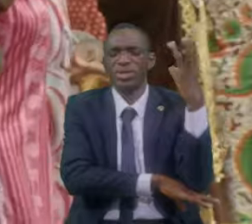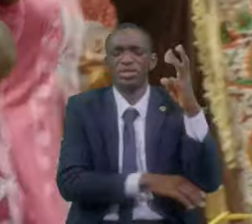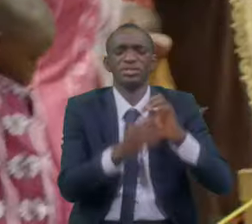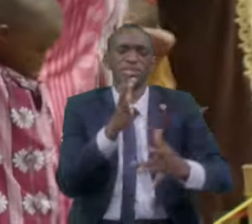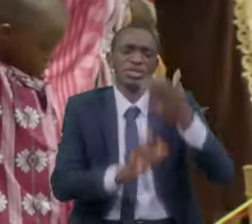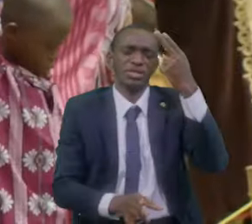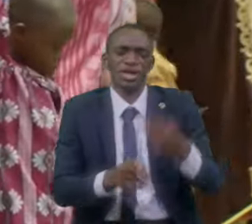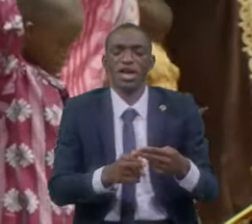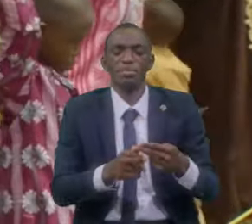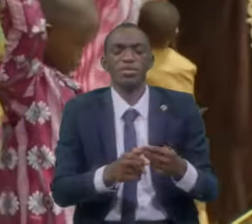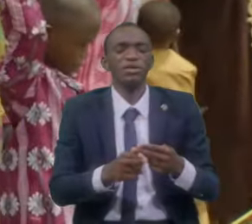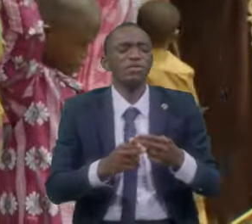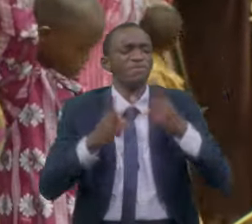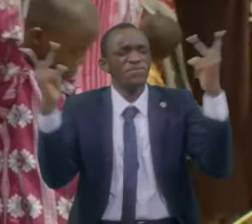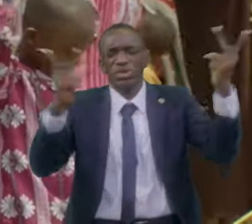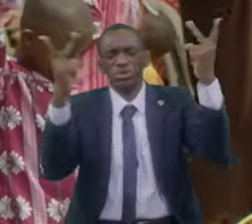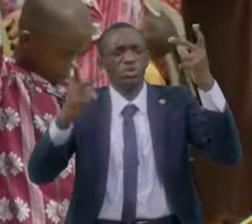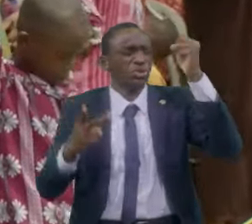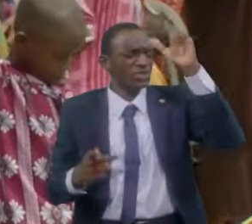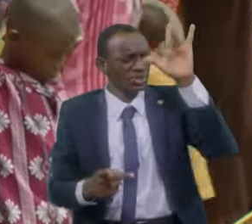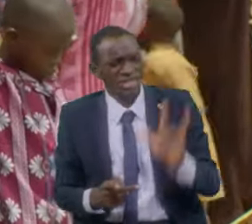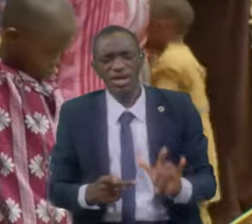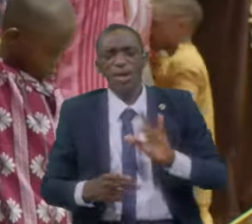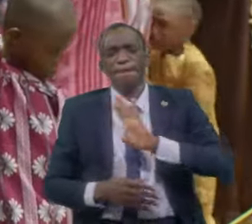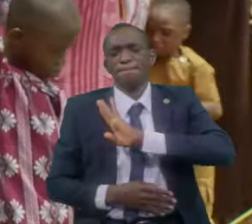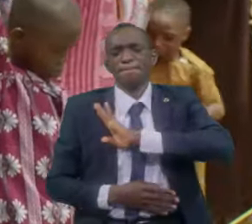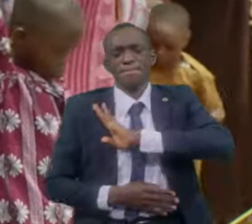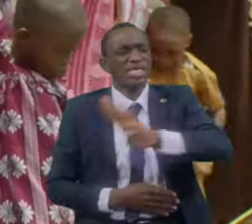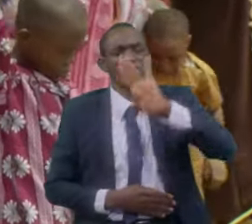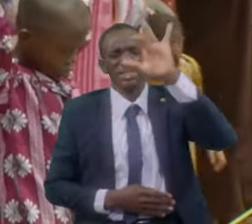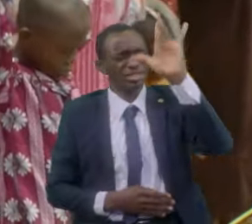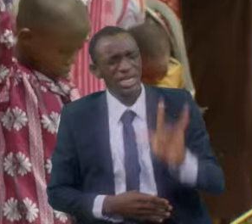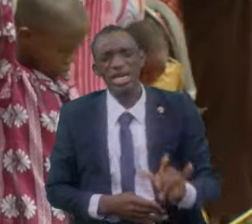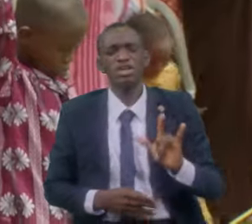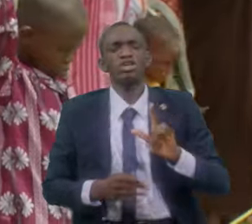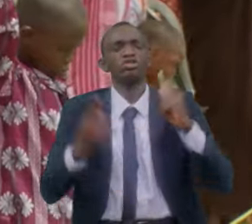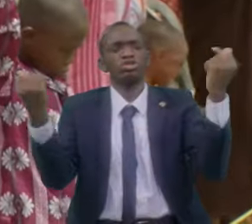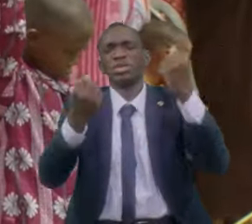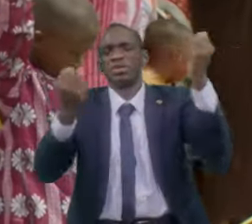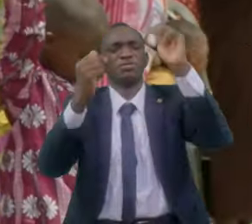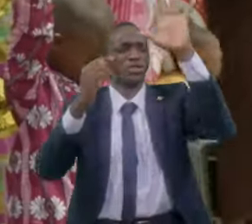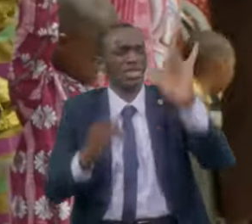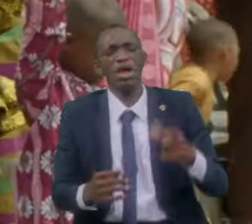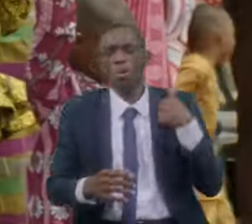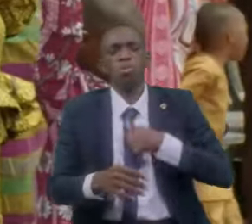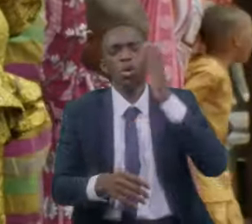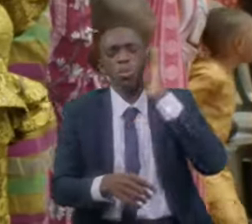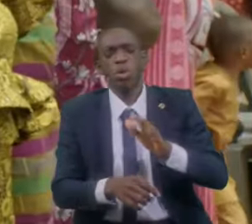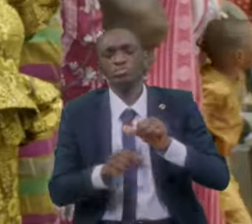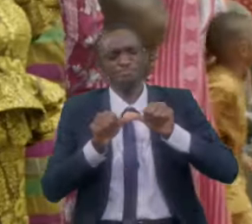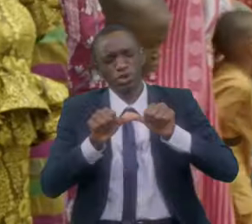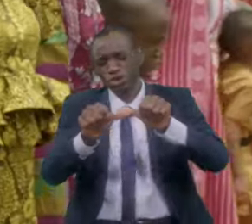Victoriously, militantly, triumphantly, we'll march through every wilderness. We'll come